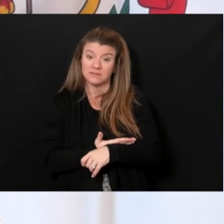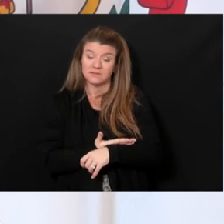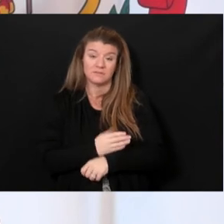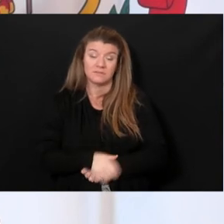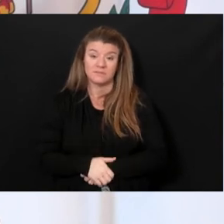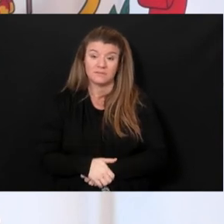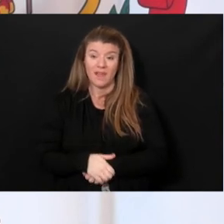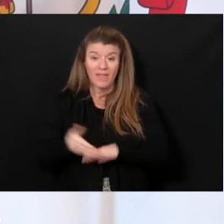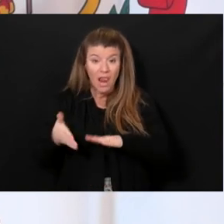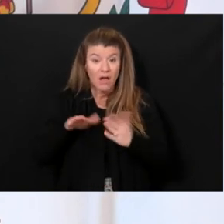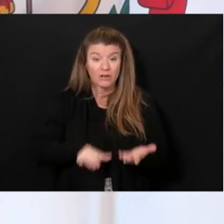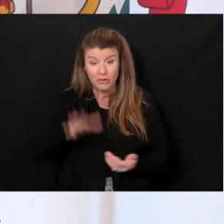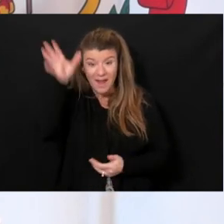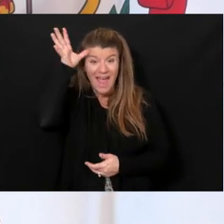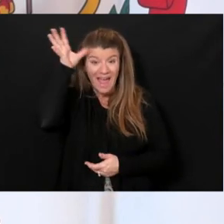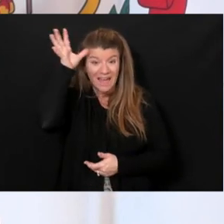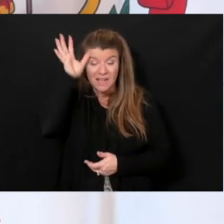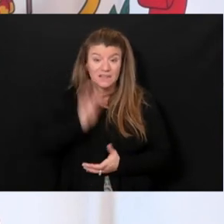They've lost their daddy.